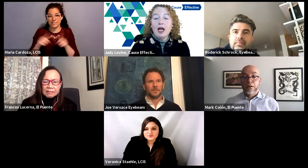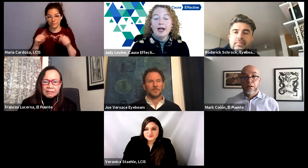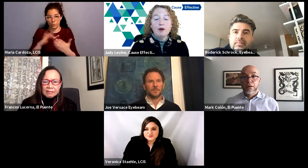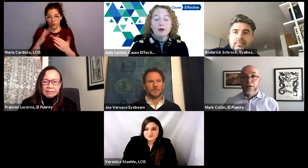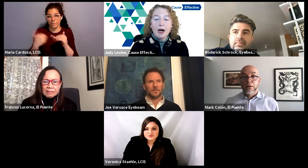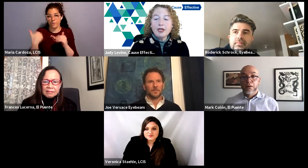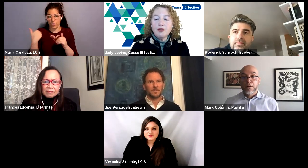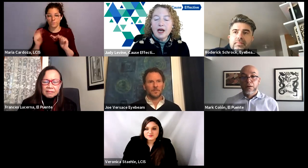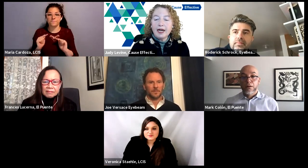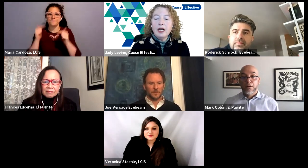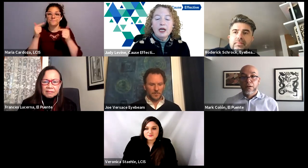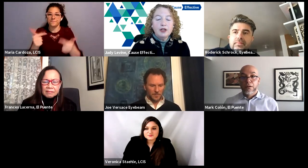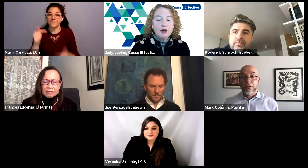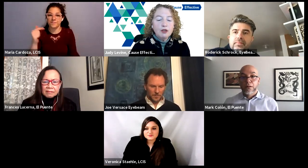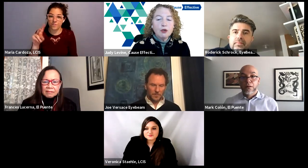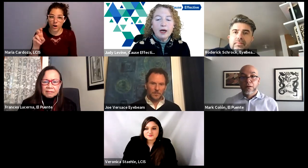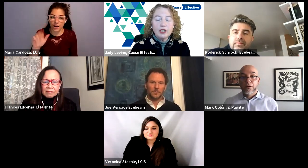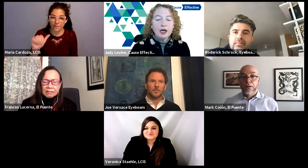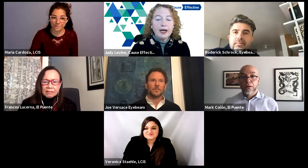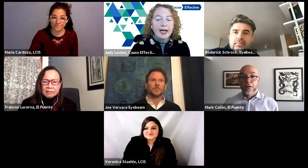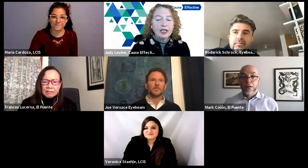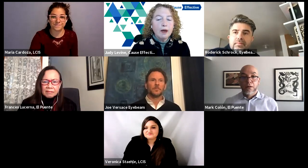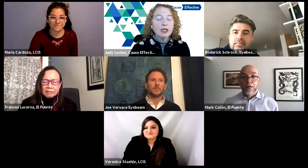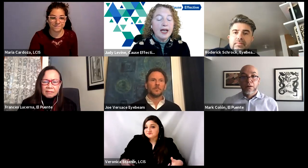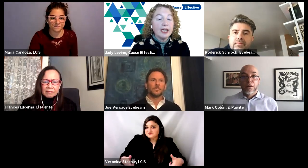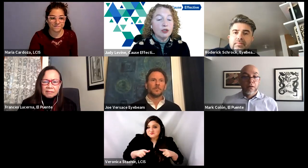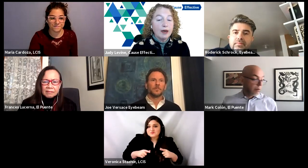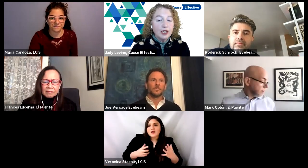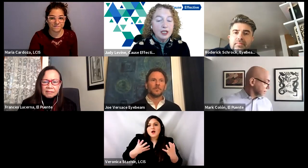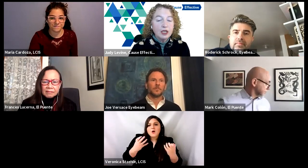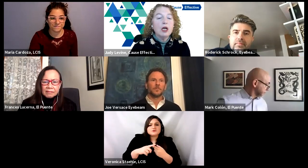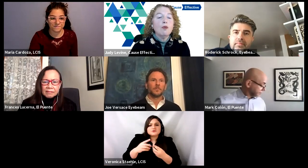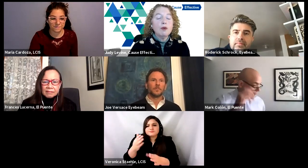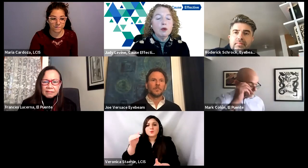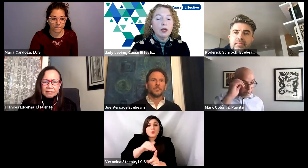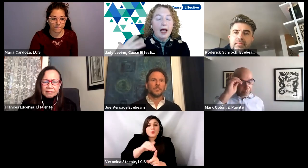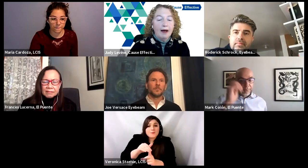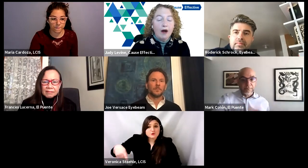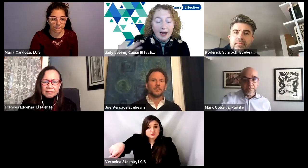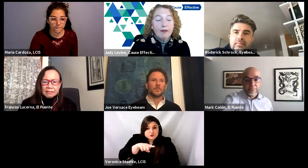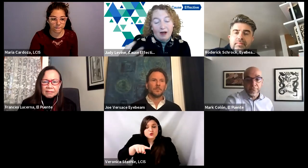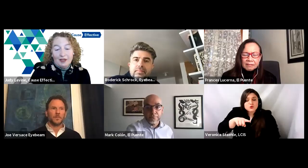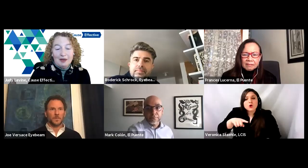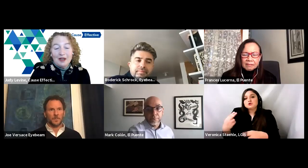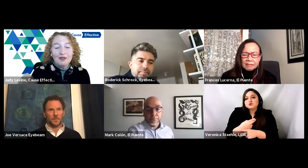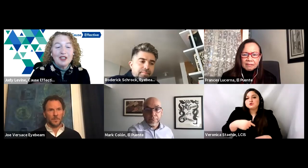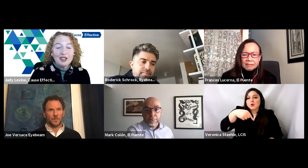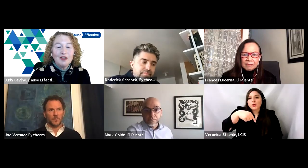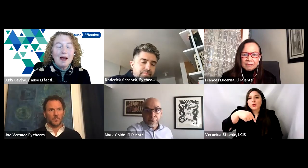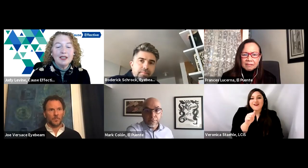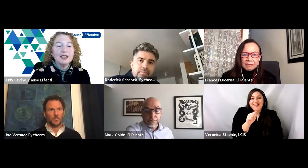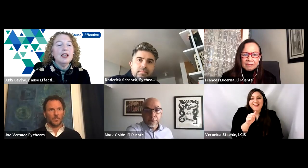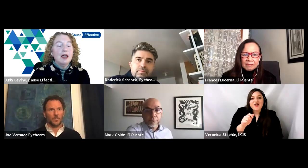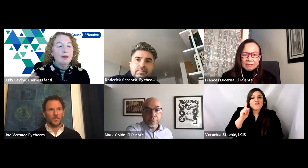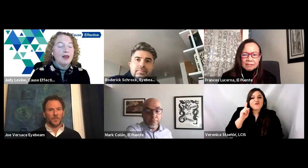before. And I want to remind you that to use the question and answer box to ask questions, We will have, I have obviously a bunch of questions